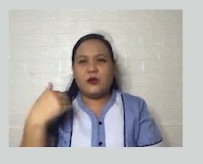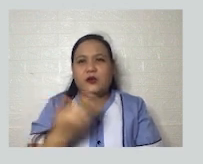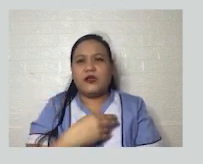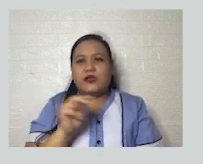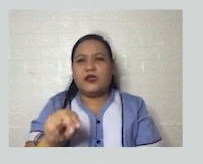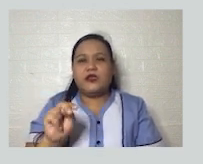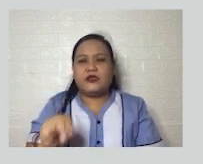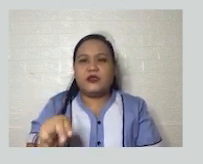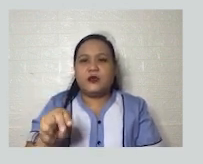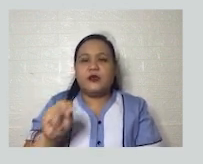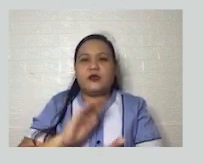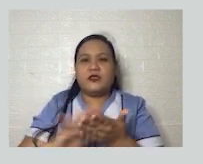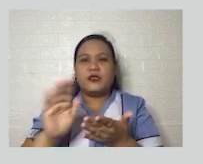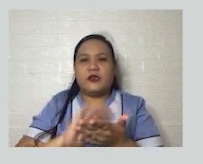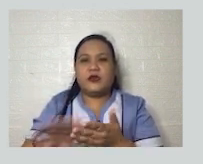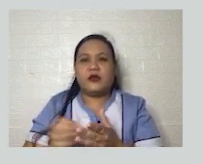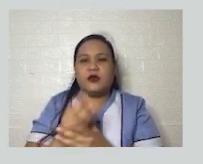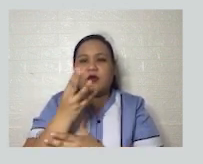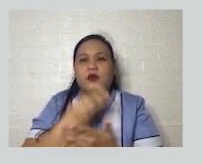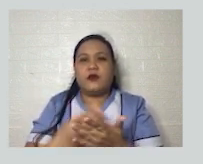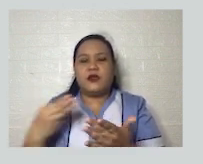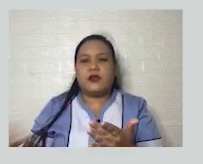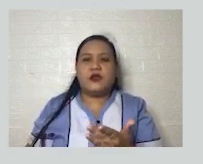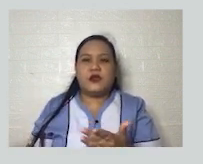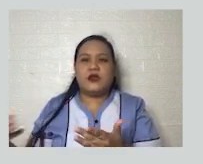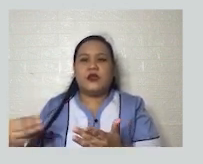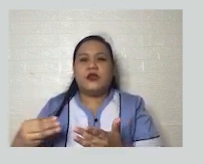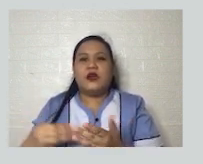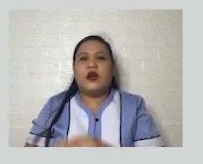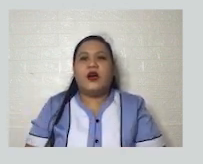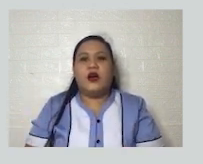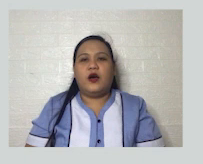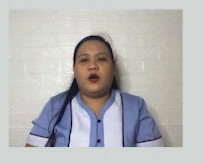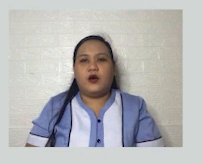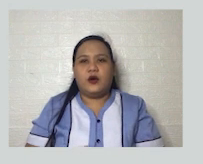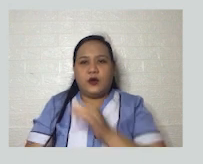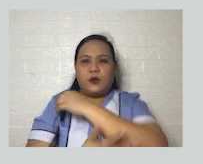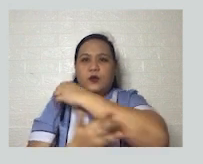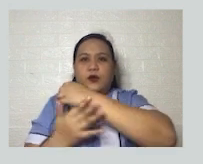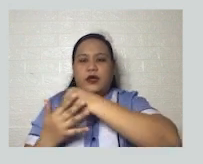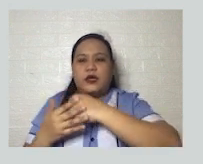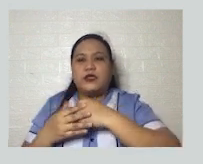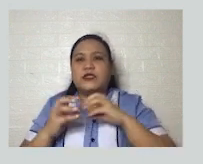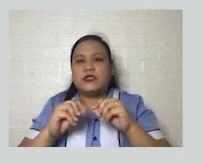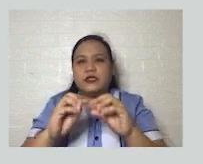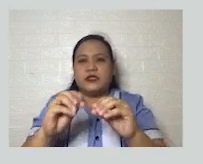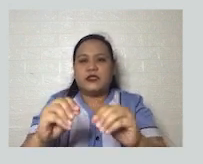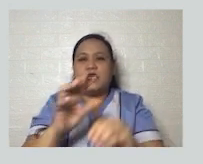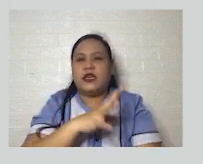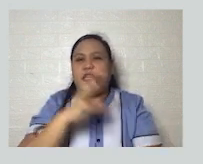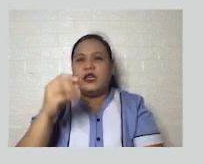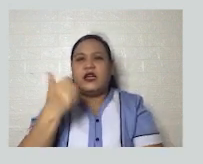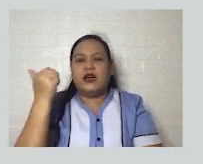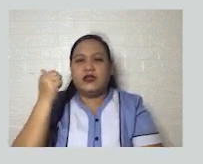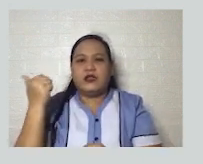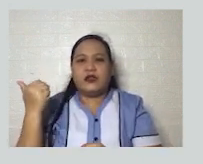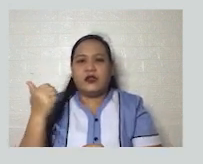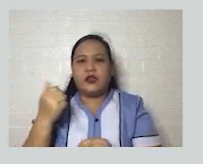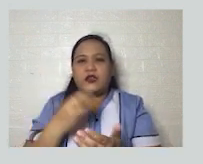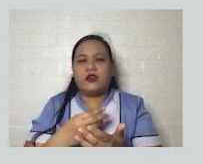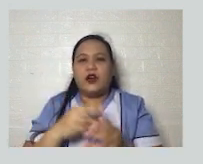Precisely, we need to sterilize the growing media to kill weed seeds, insects, and numerous